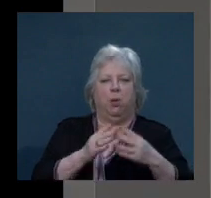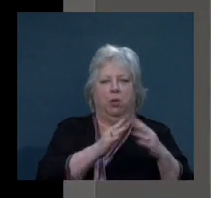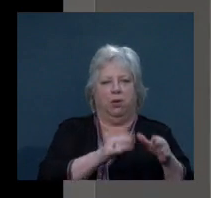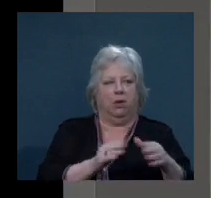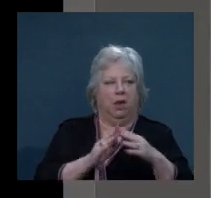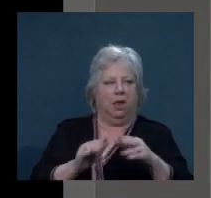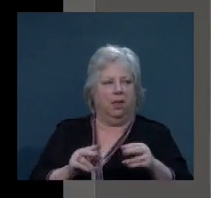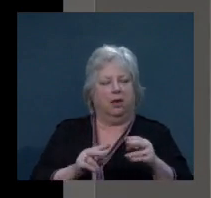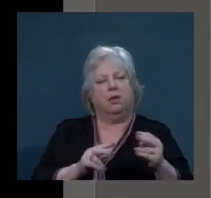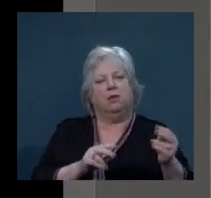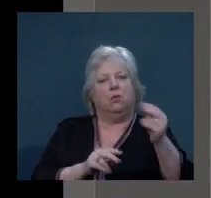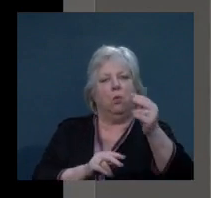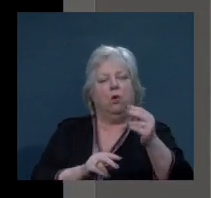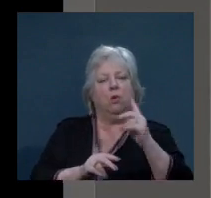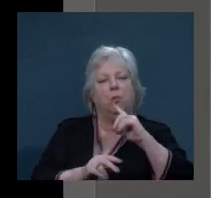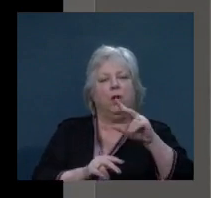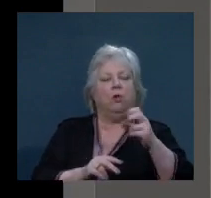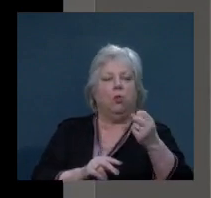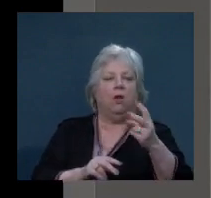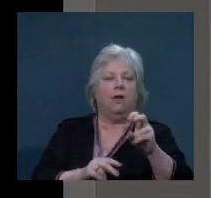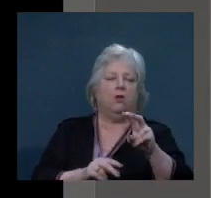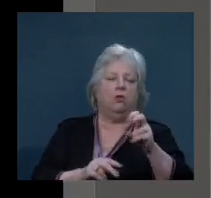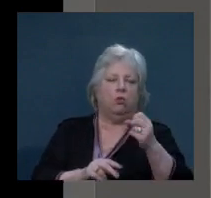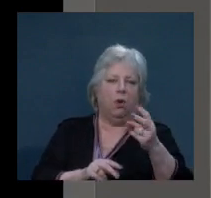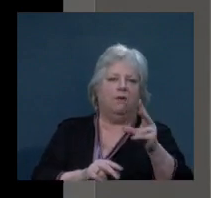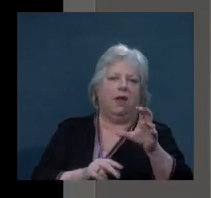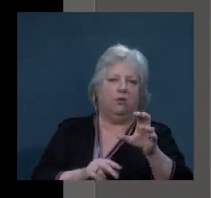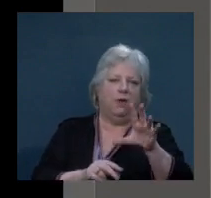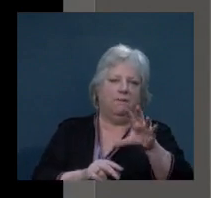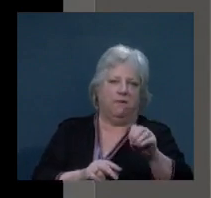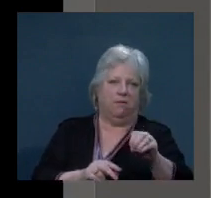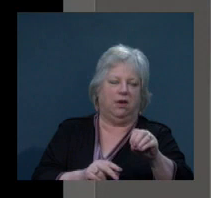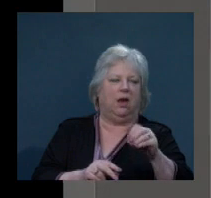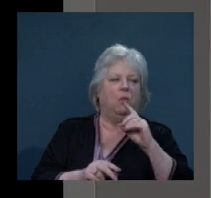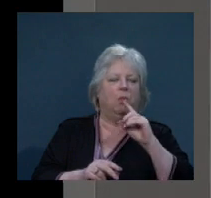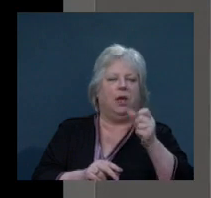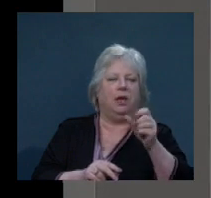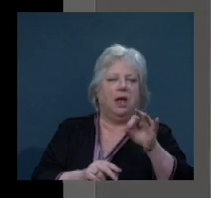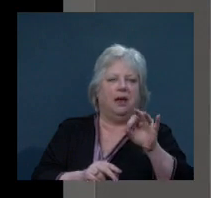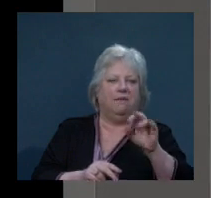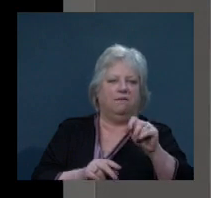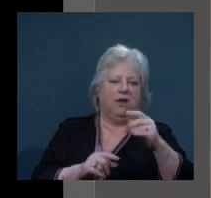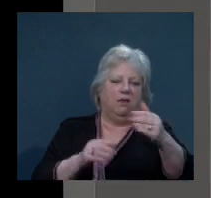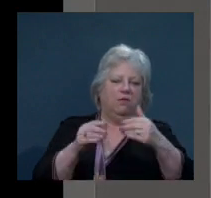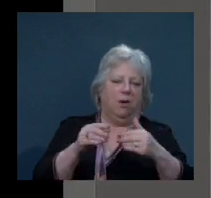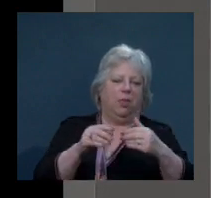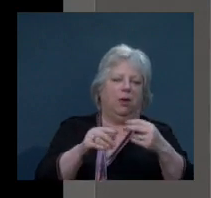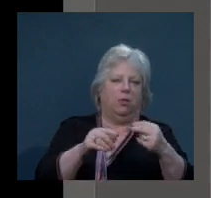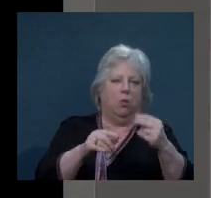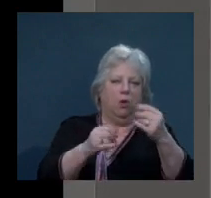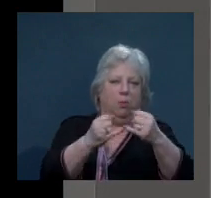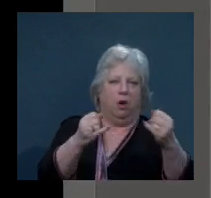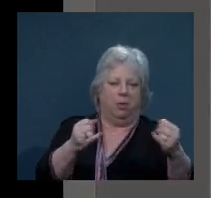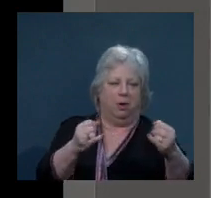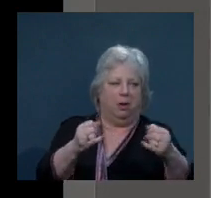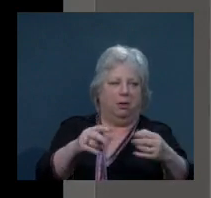will be 1,250 square feet in area and will be located 19 feet back from the front or north property